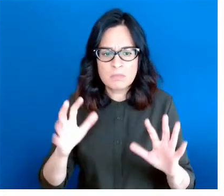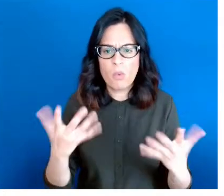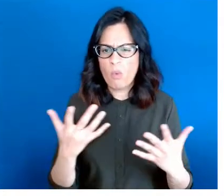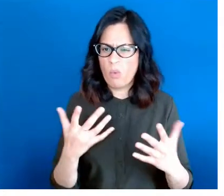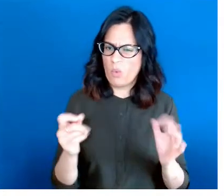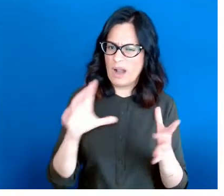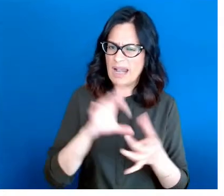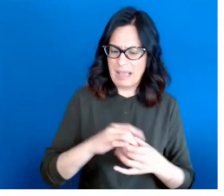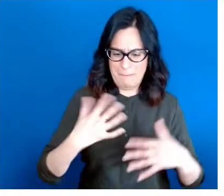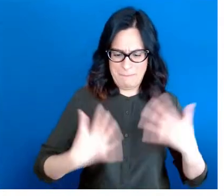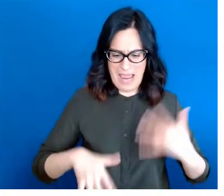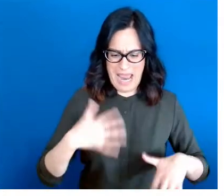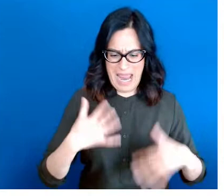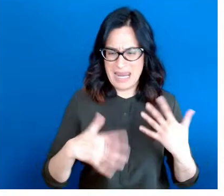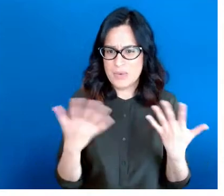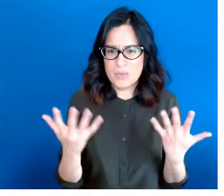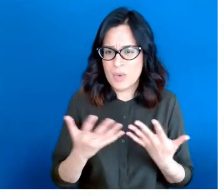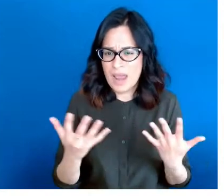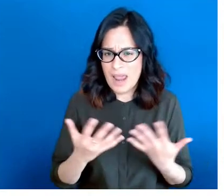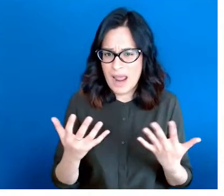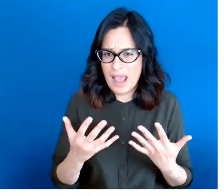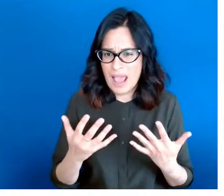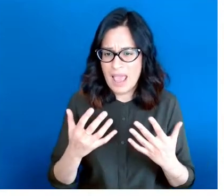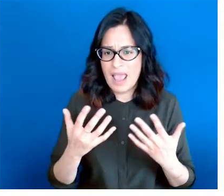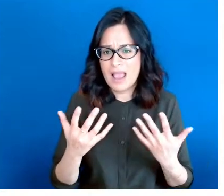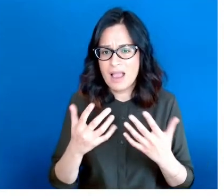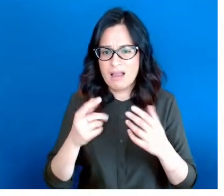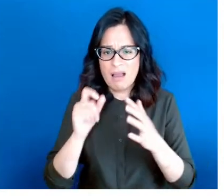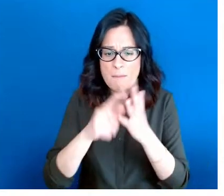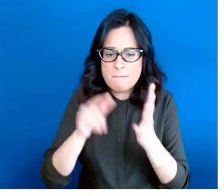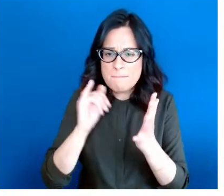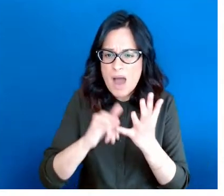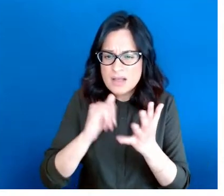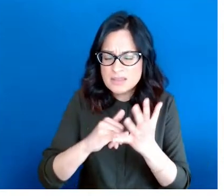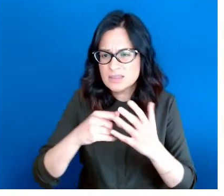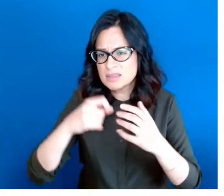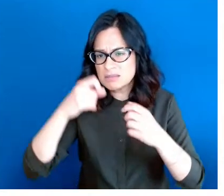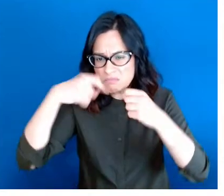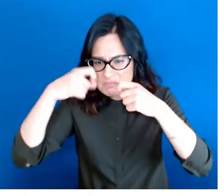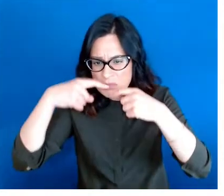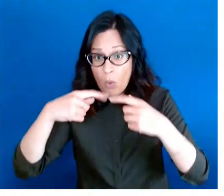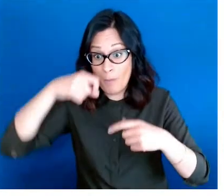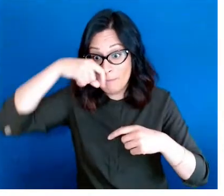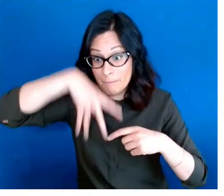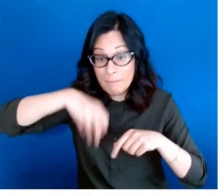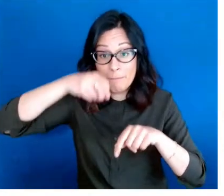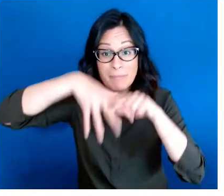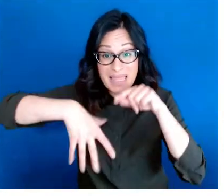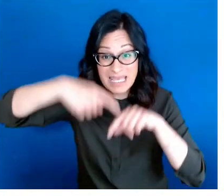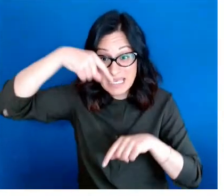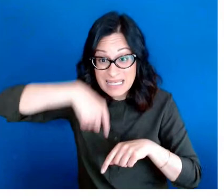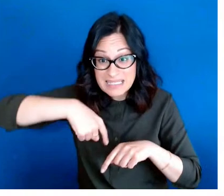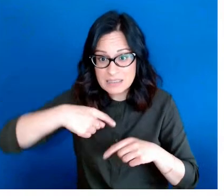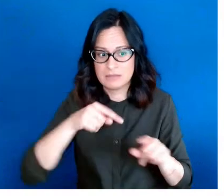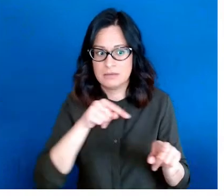pain, discharge of pus, or bleeding from the nose.